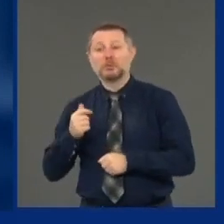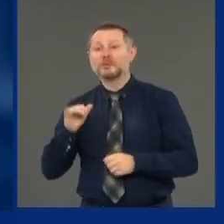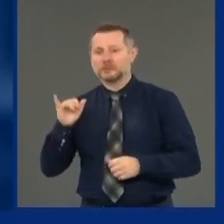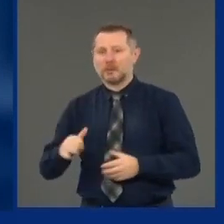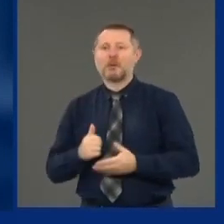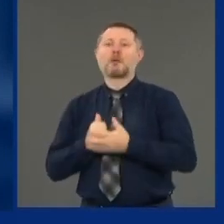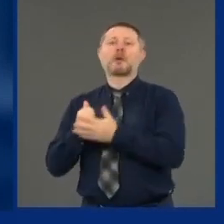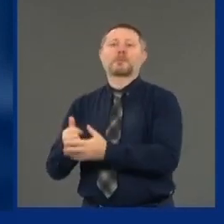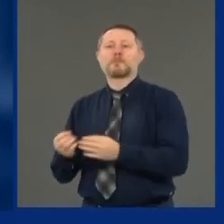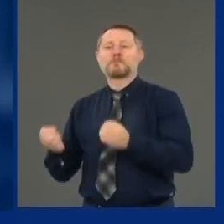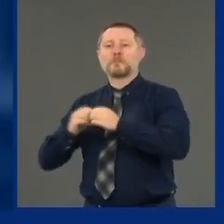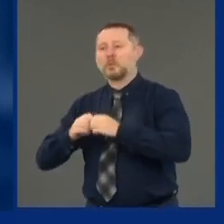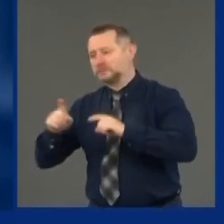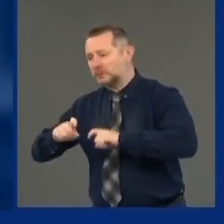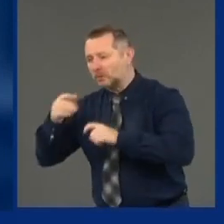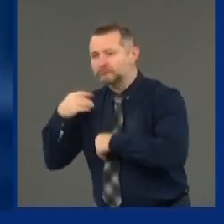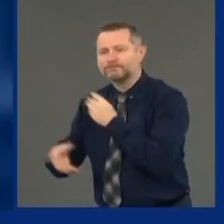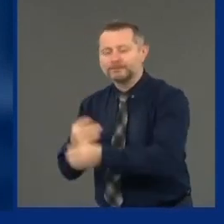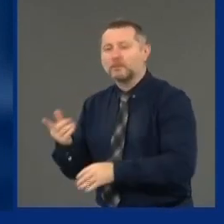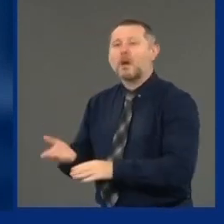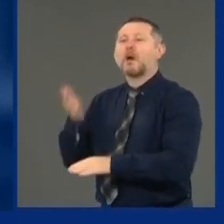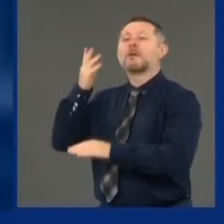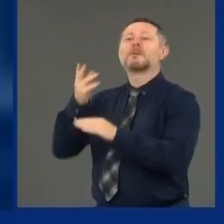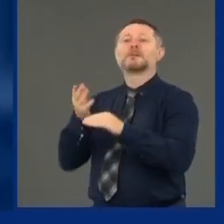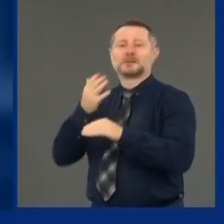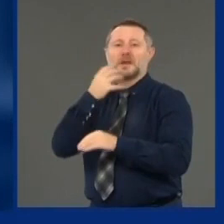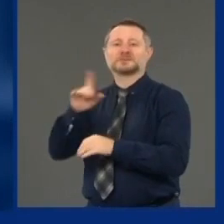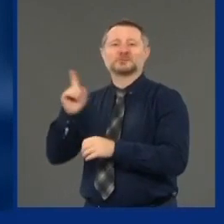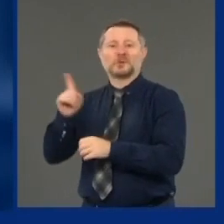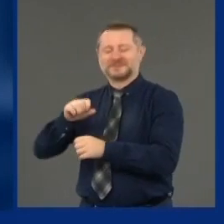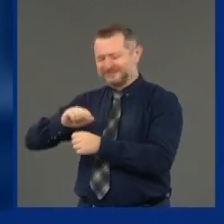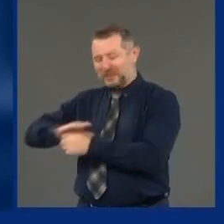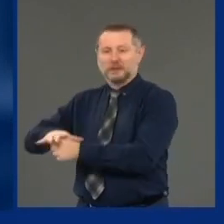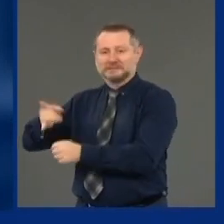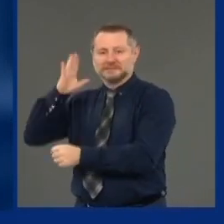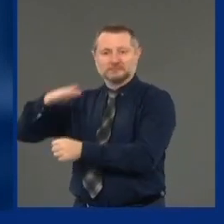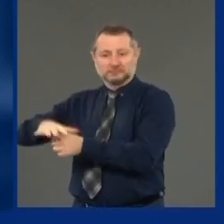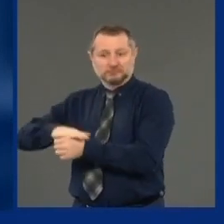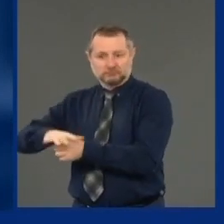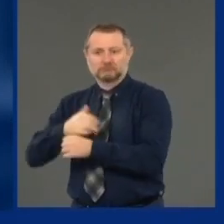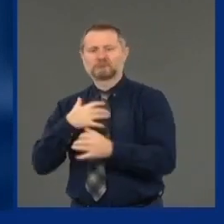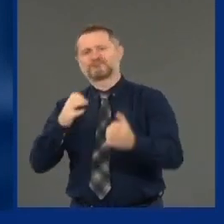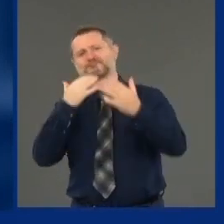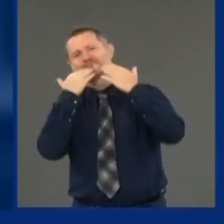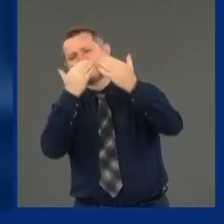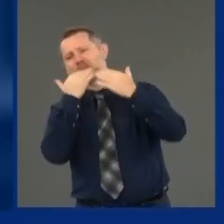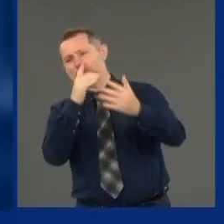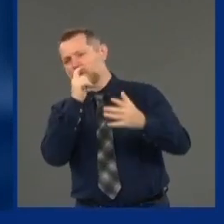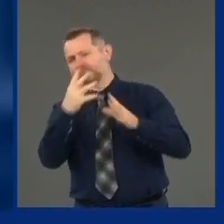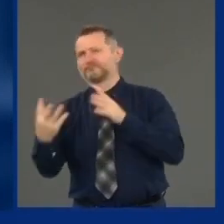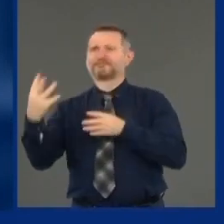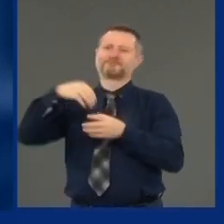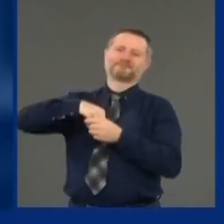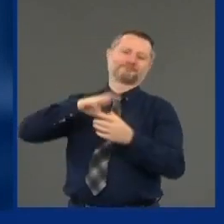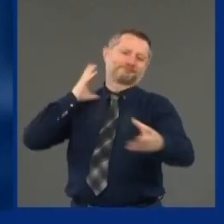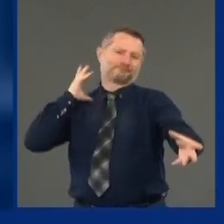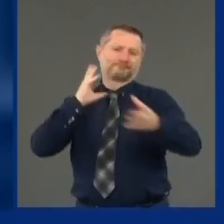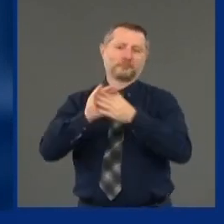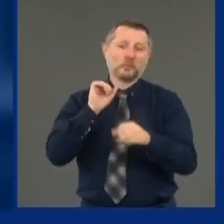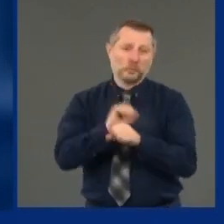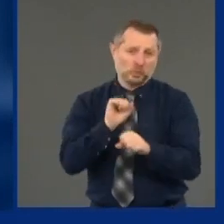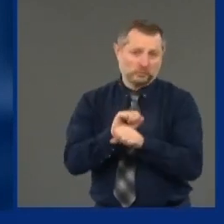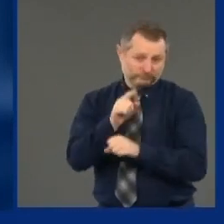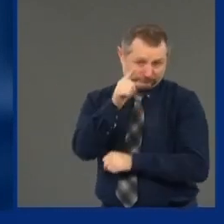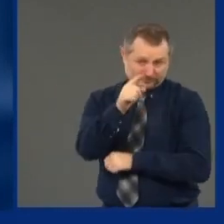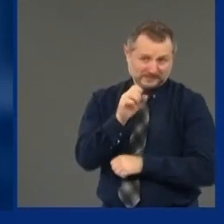testing in our hotspot clusters. And I want to thank him very much for his good work. He was really, not just that he chose